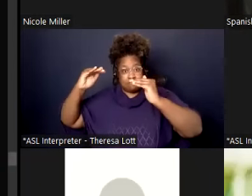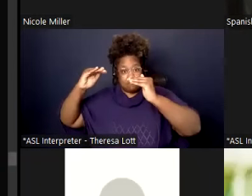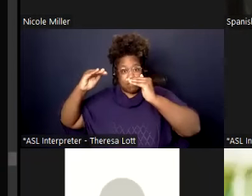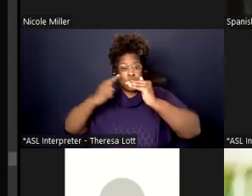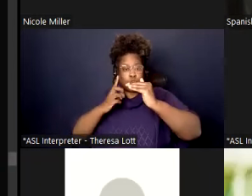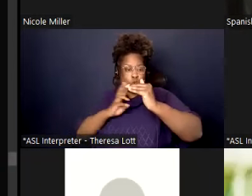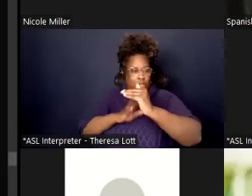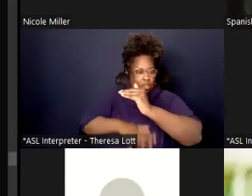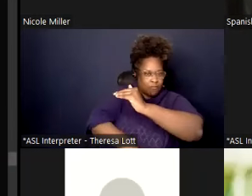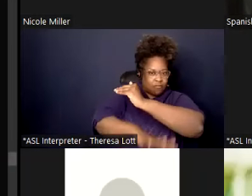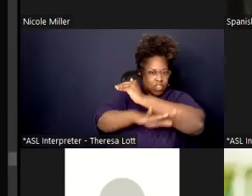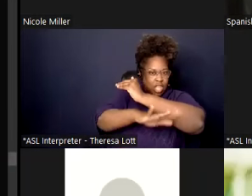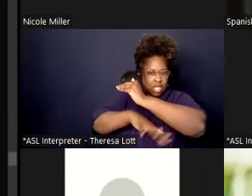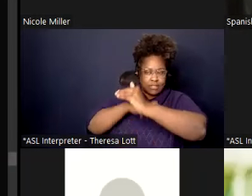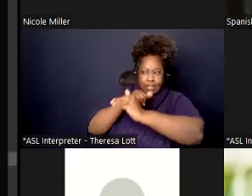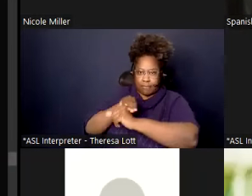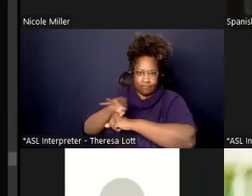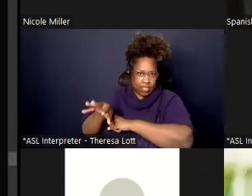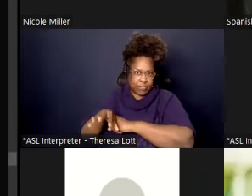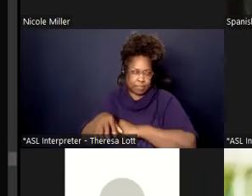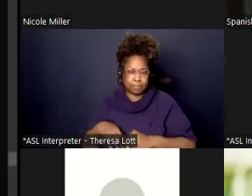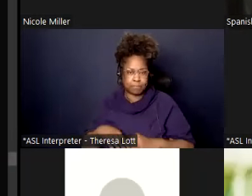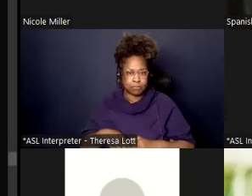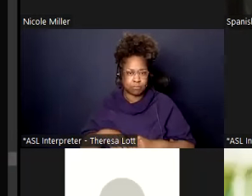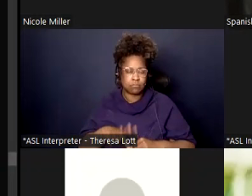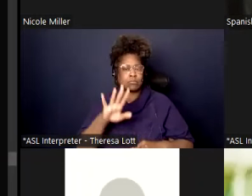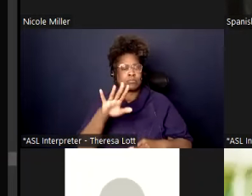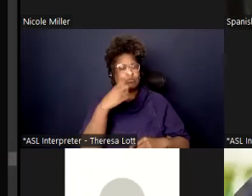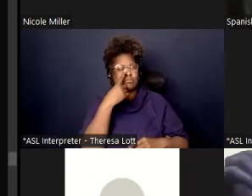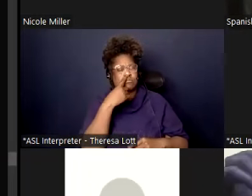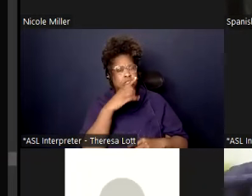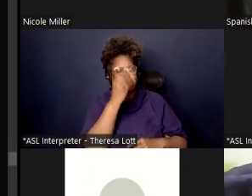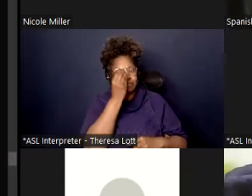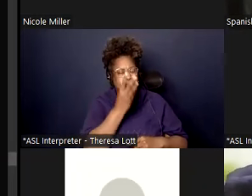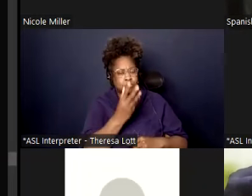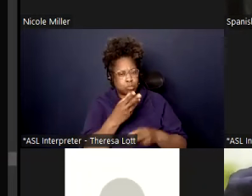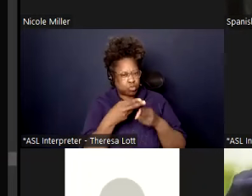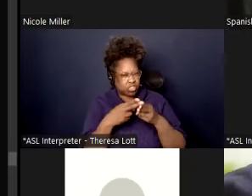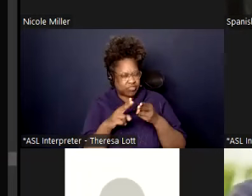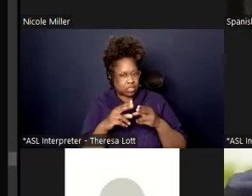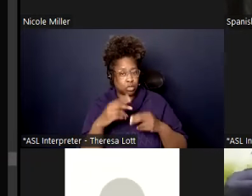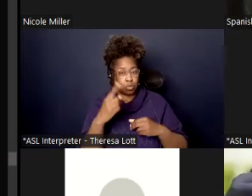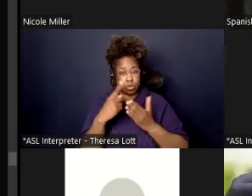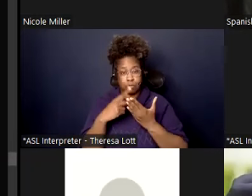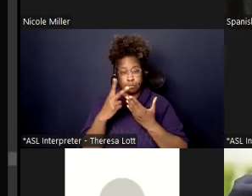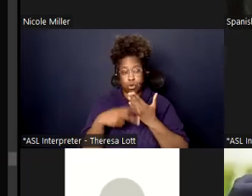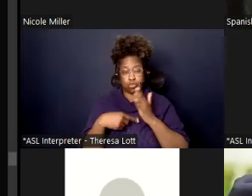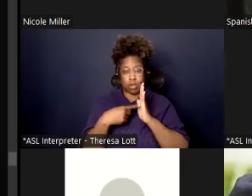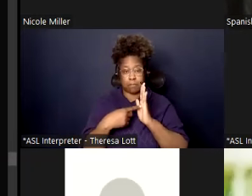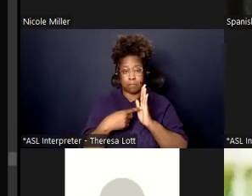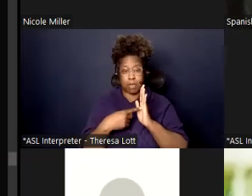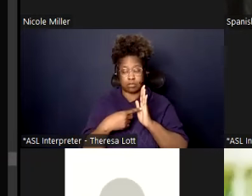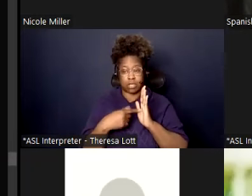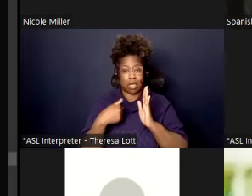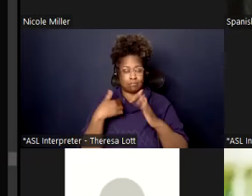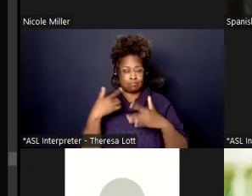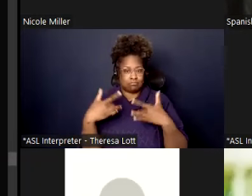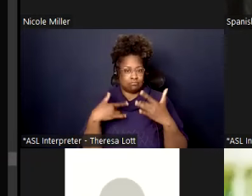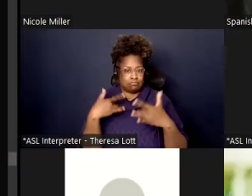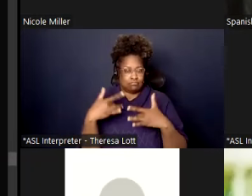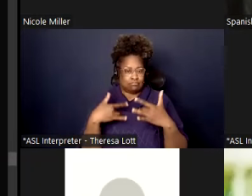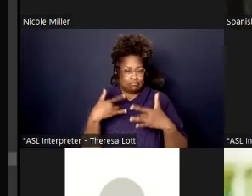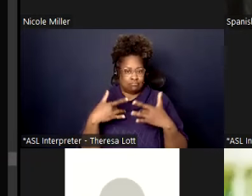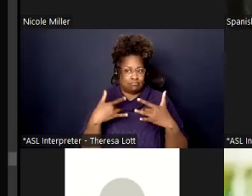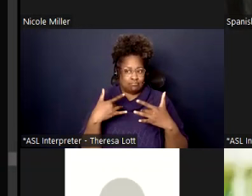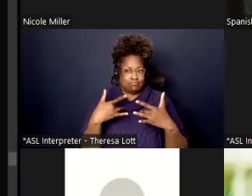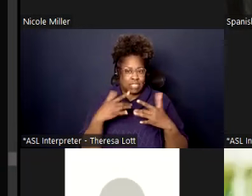And if I could share, briefly, I think one of the program models that I've found most exciting in different parts of the